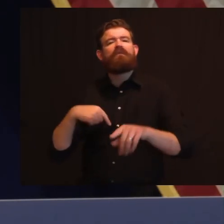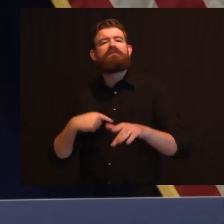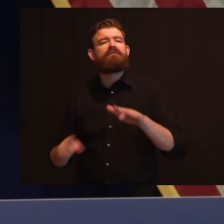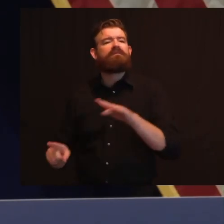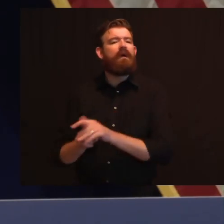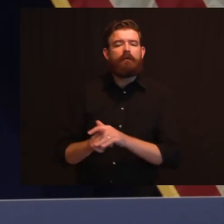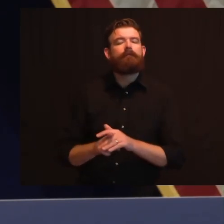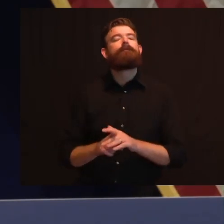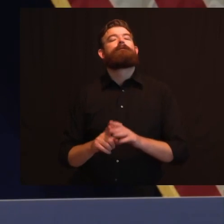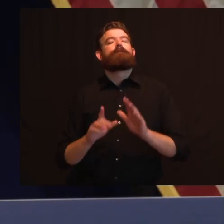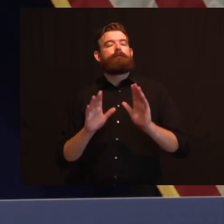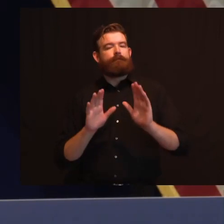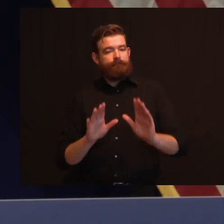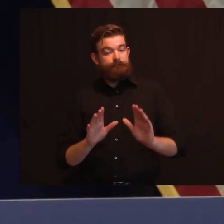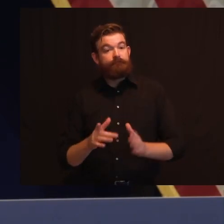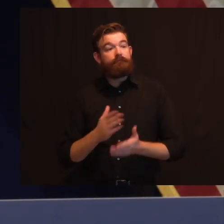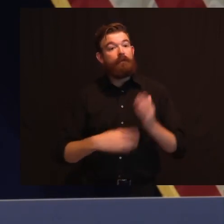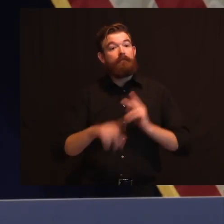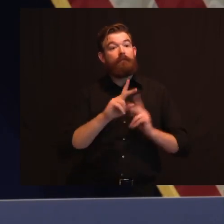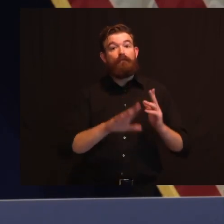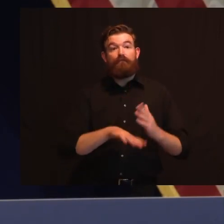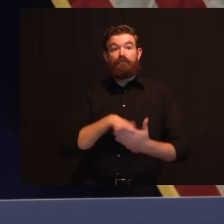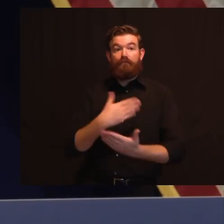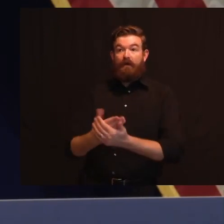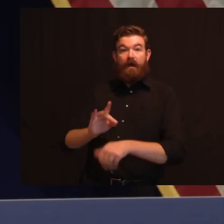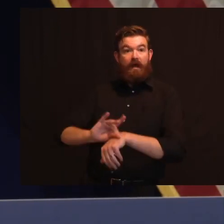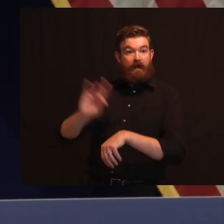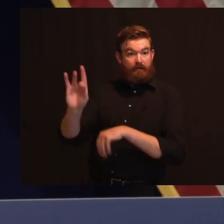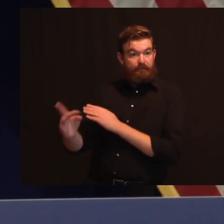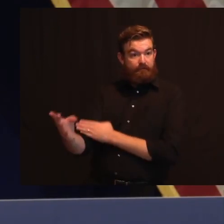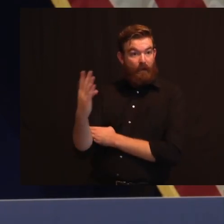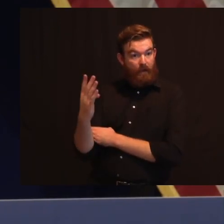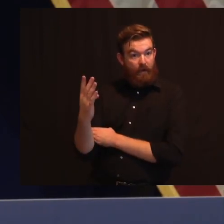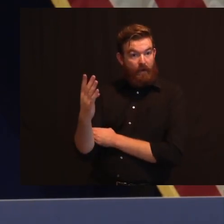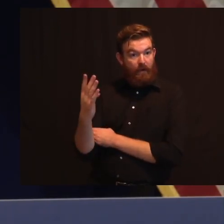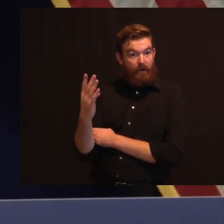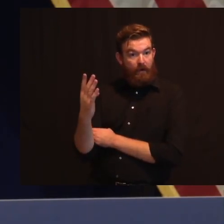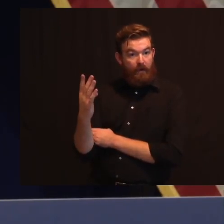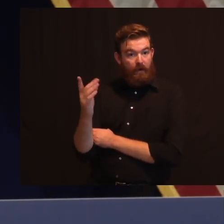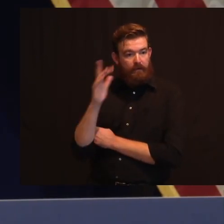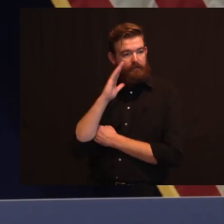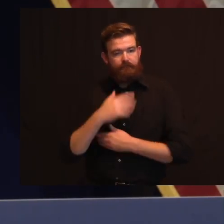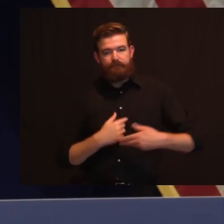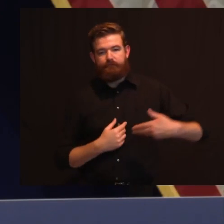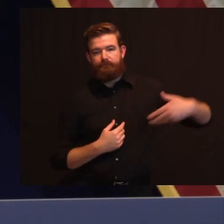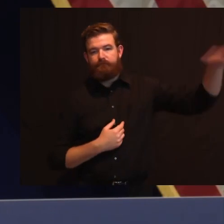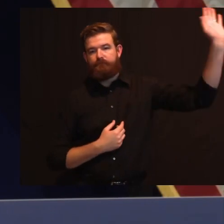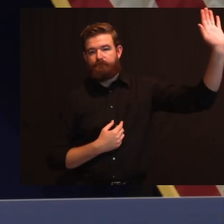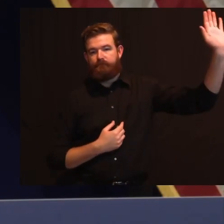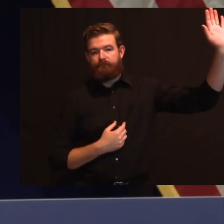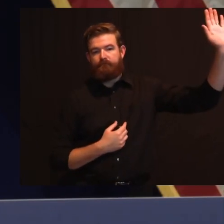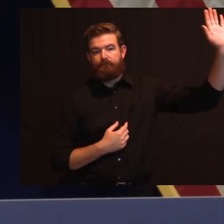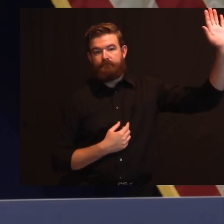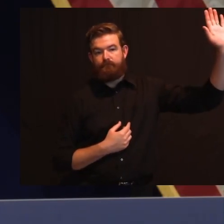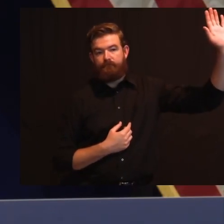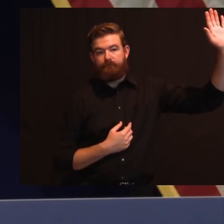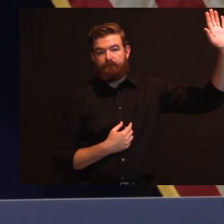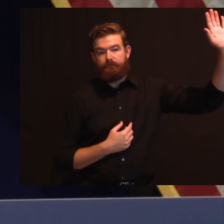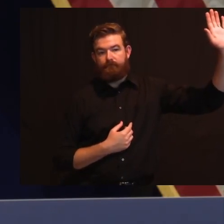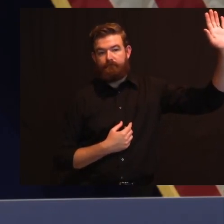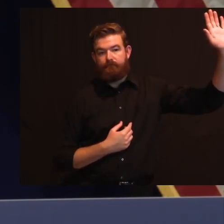if you arrived at 8 a.m. when we opened, you would have gotten turned away. At Newark, at Wayne, and South Plainfield, you have